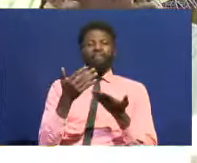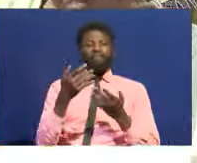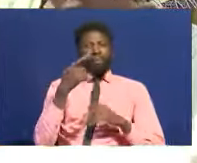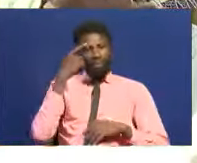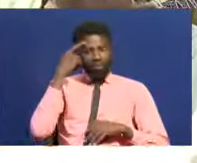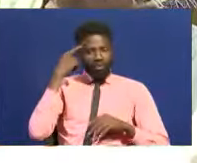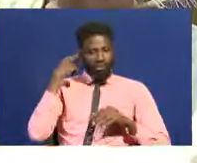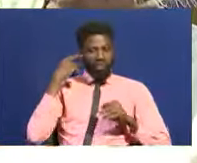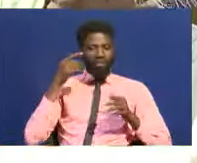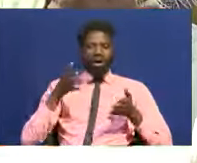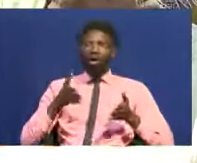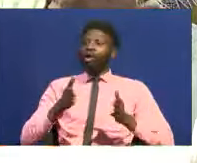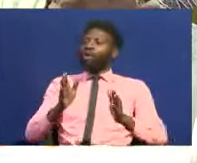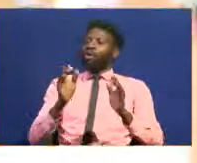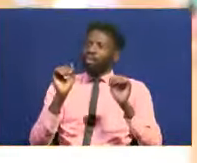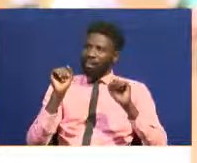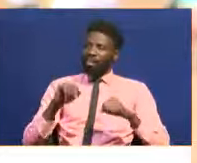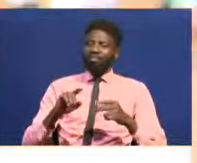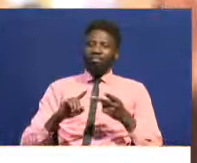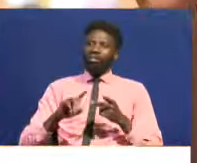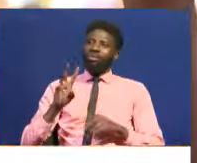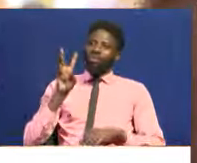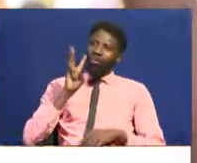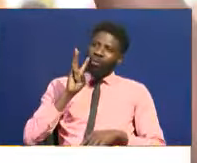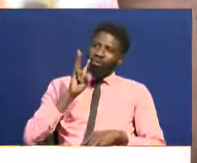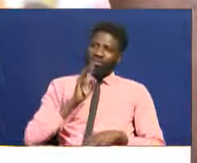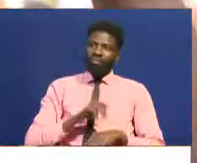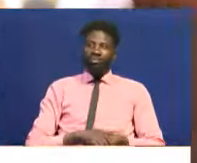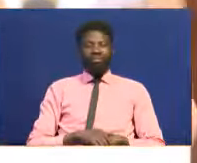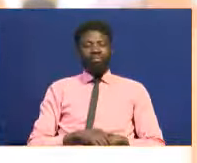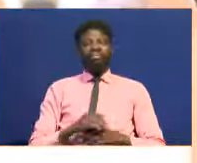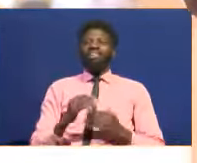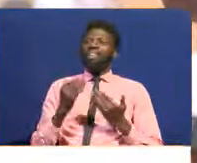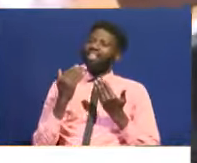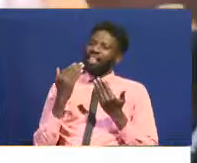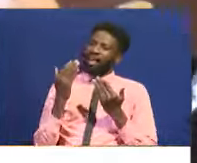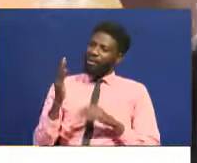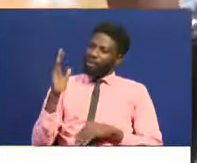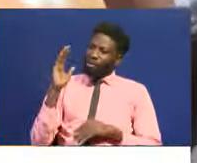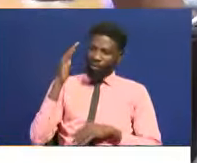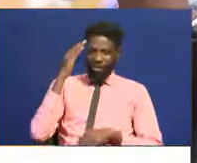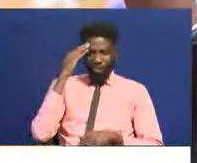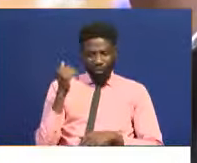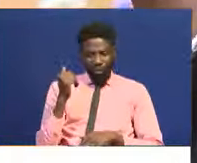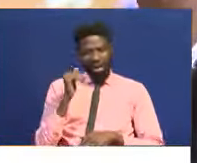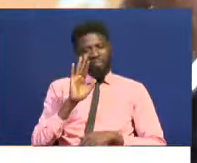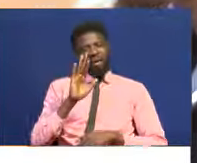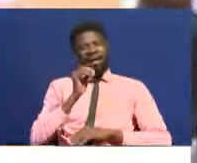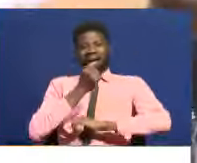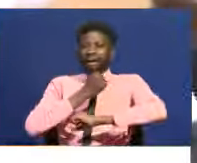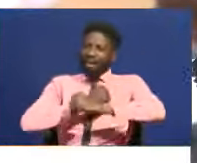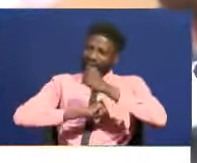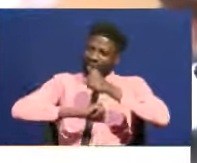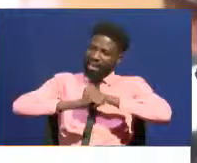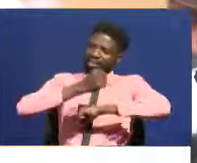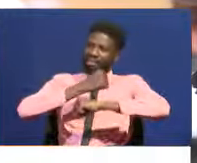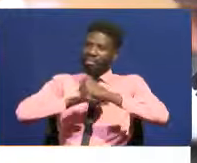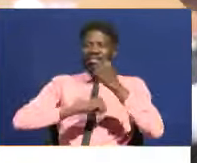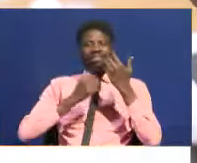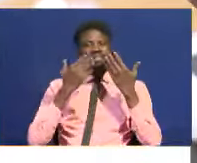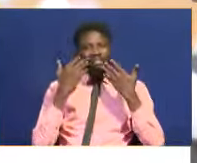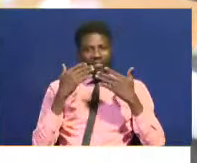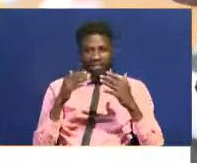ni vumbi, atuwekee maji. Tunashukuru Mungu kwa vile amefanya hiyo maneno yote kutuletea